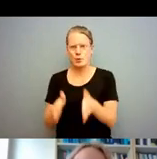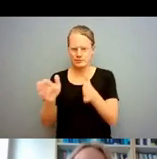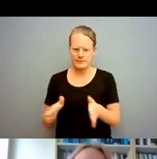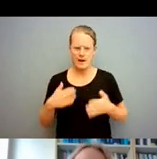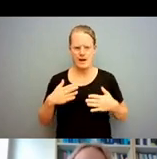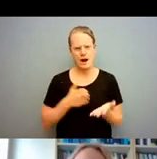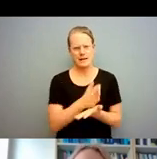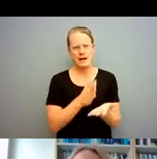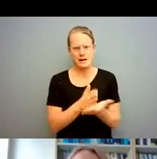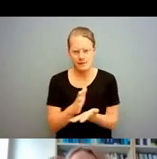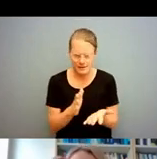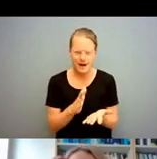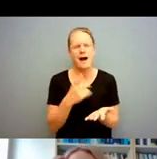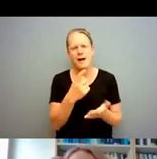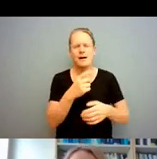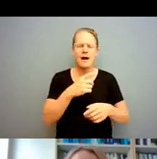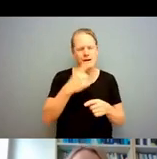what often